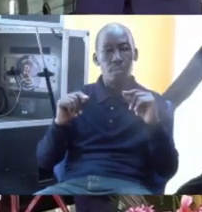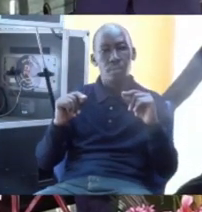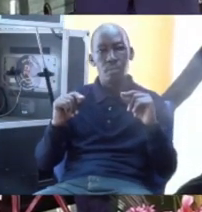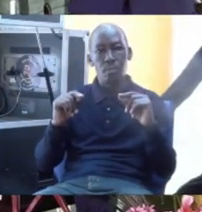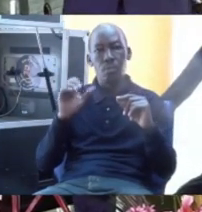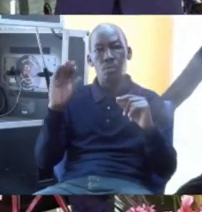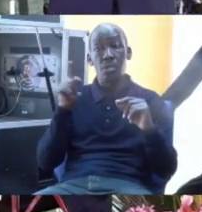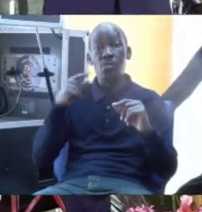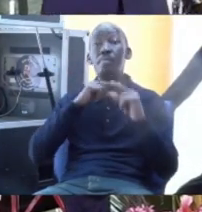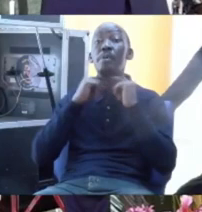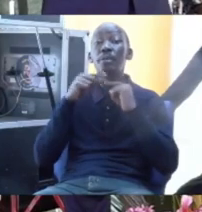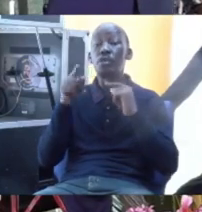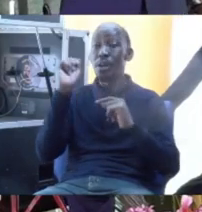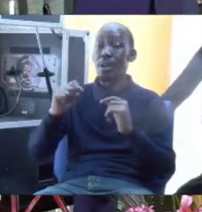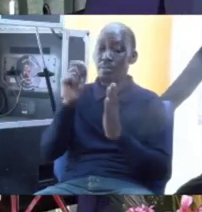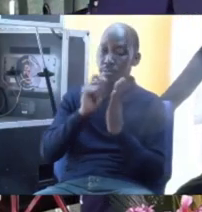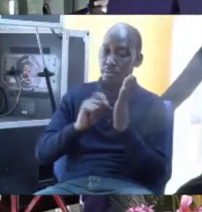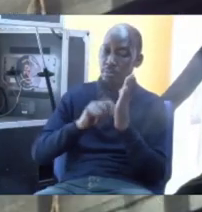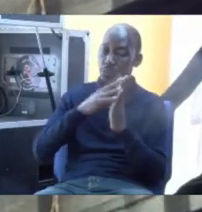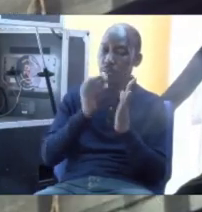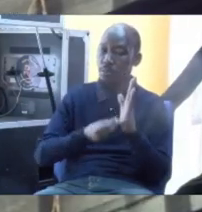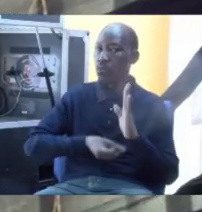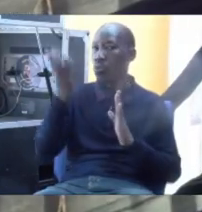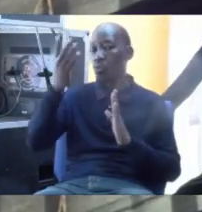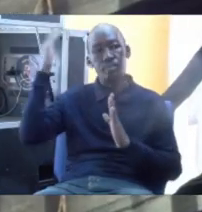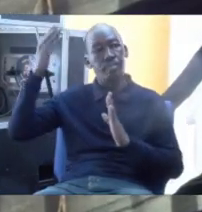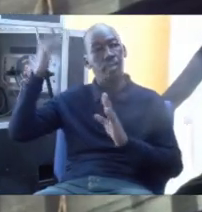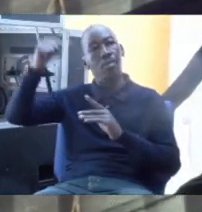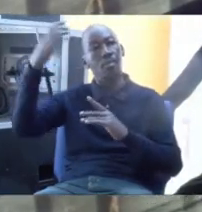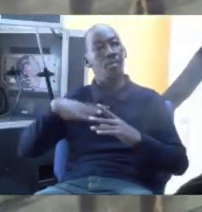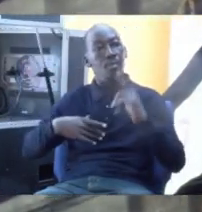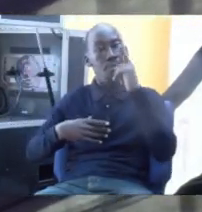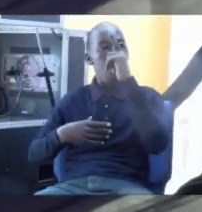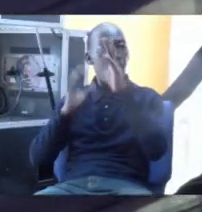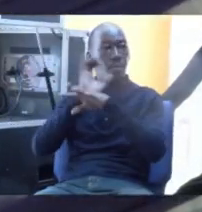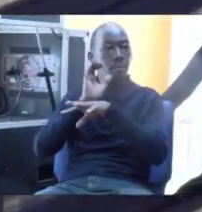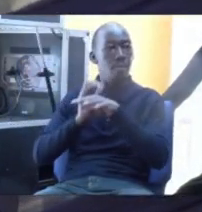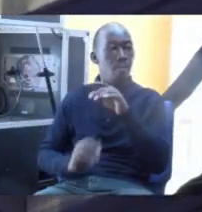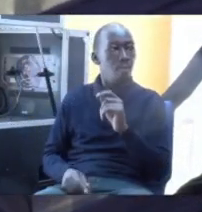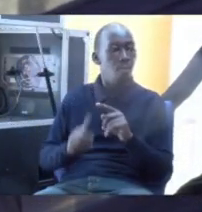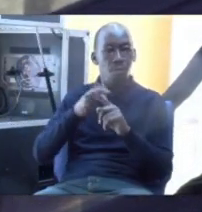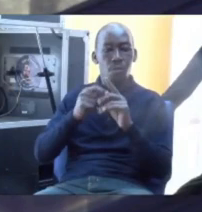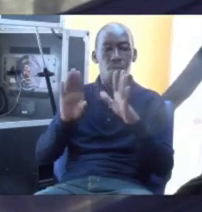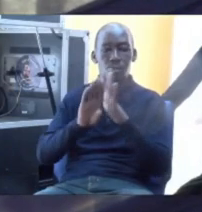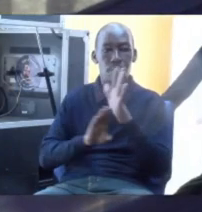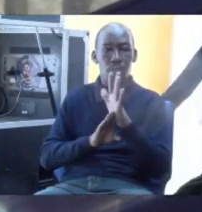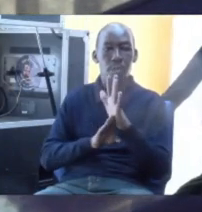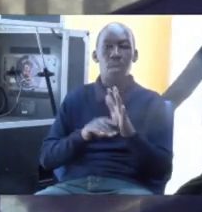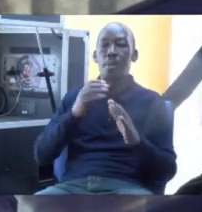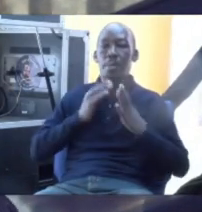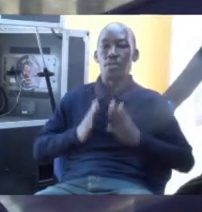So if you are a preacher, you can write notes and go and preach on this in Jesus' name. Somebody say